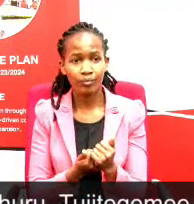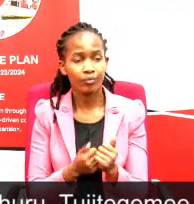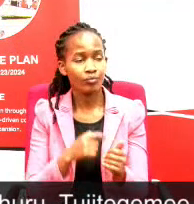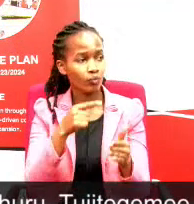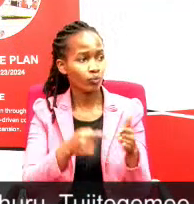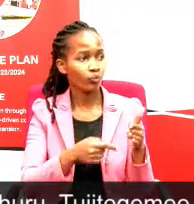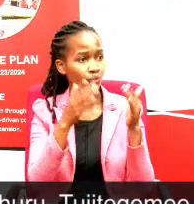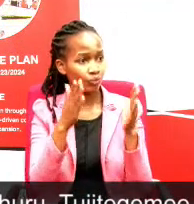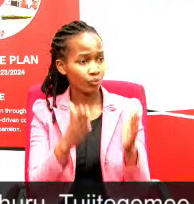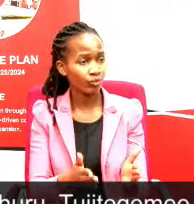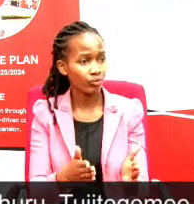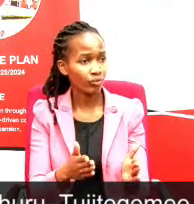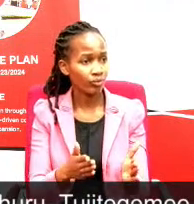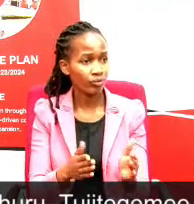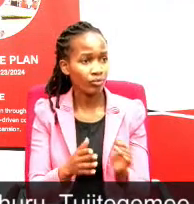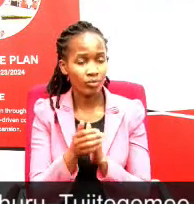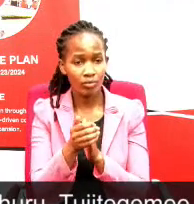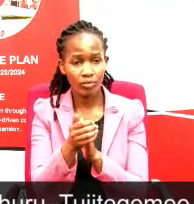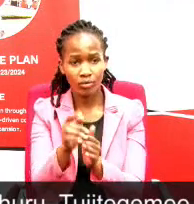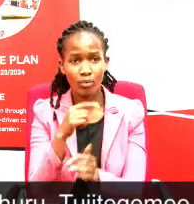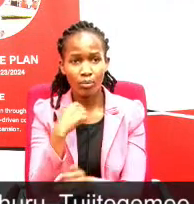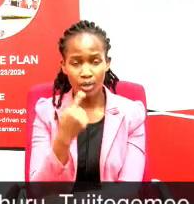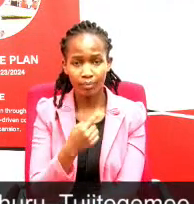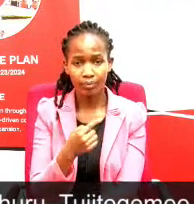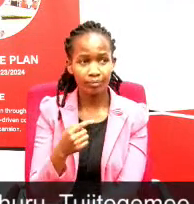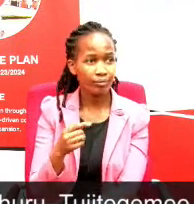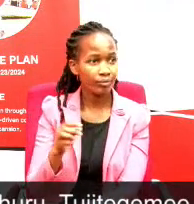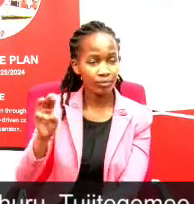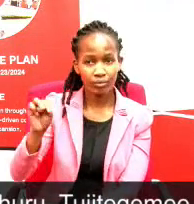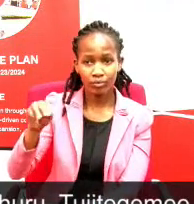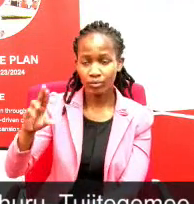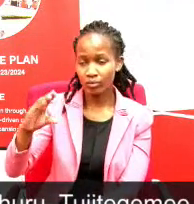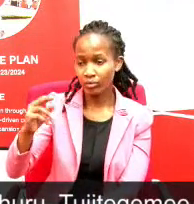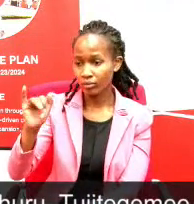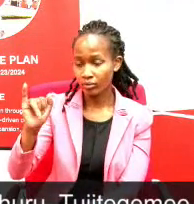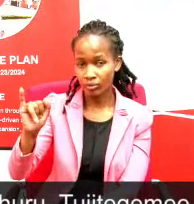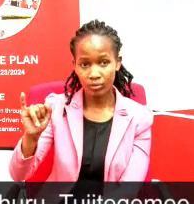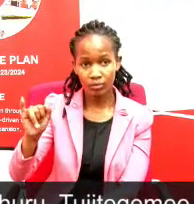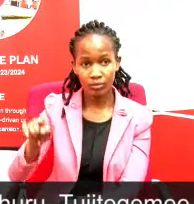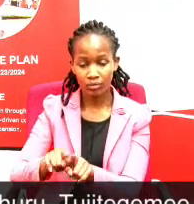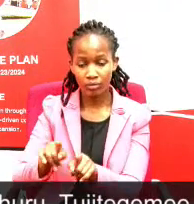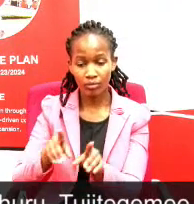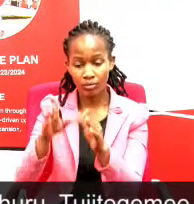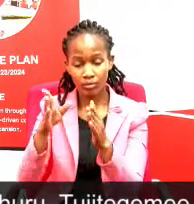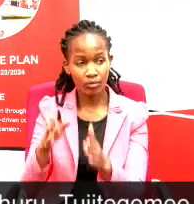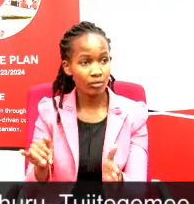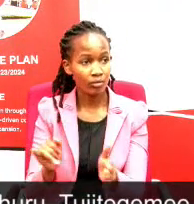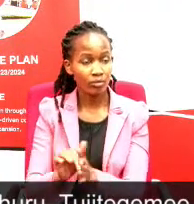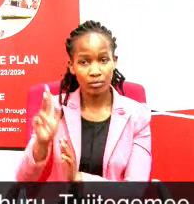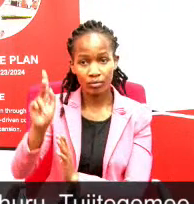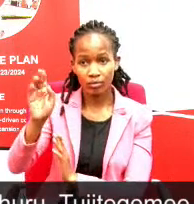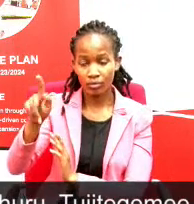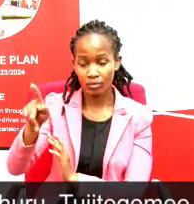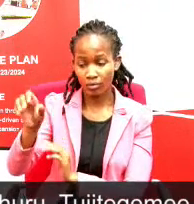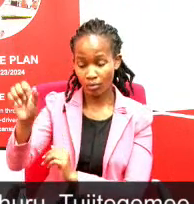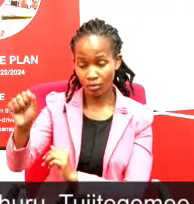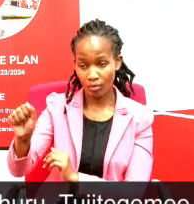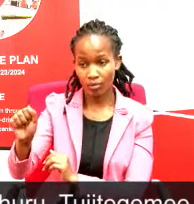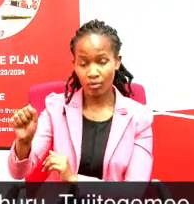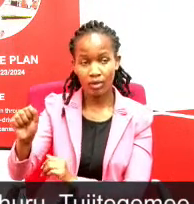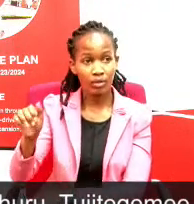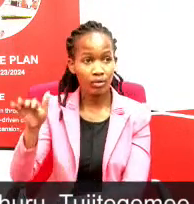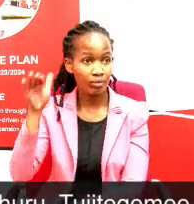KAM, led by Mr. Mushai Kunyiha, who is the chairman and also director of KEPSA. We will be hearing